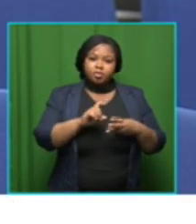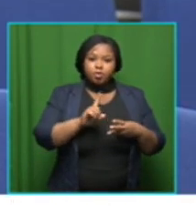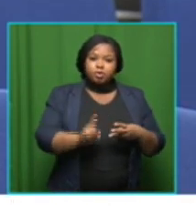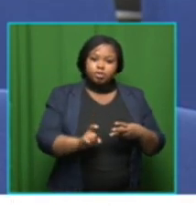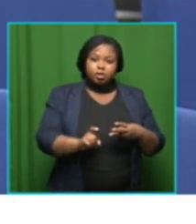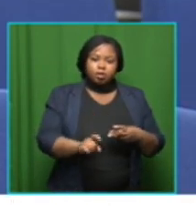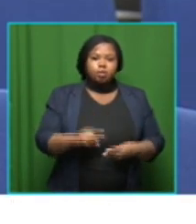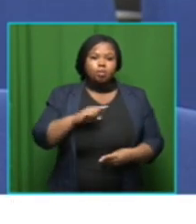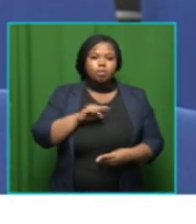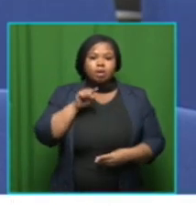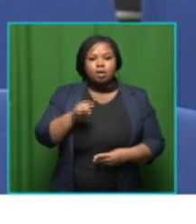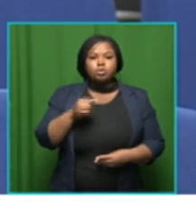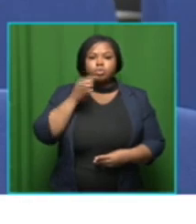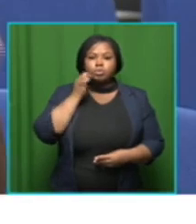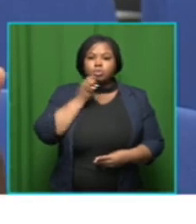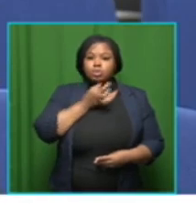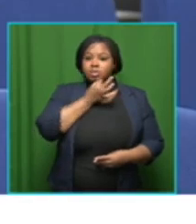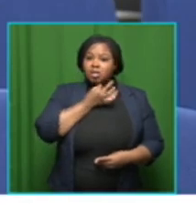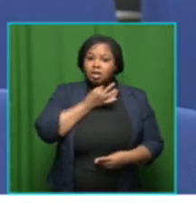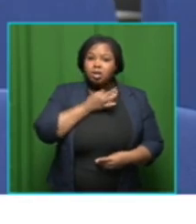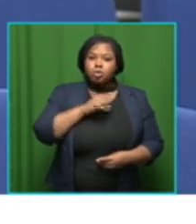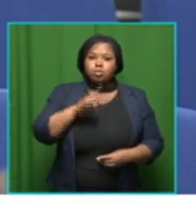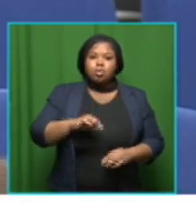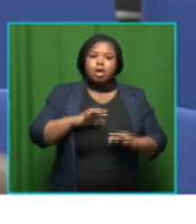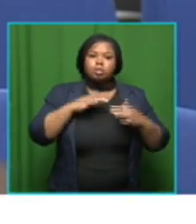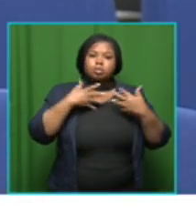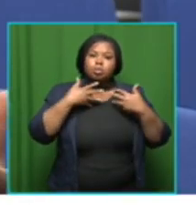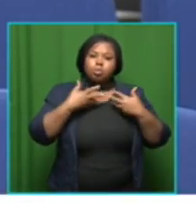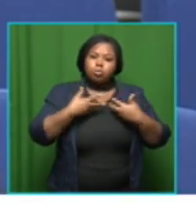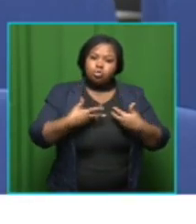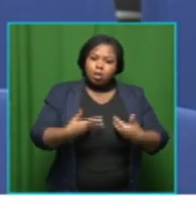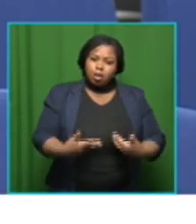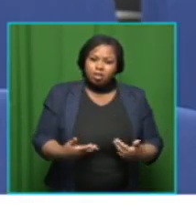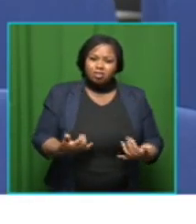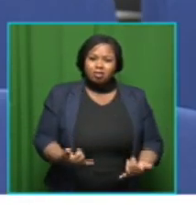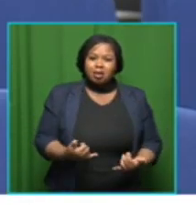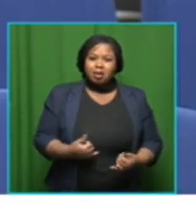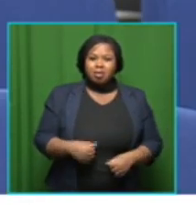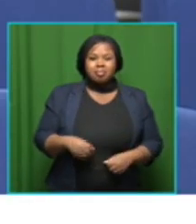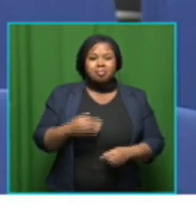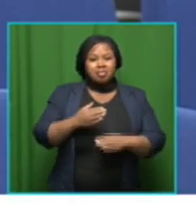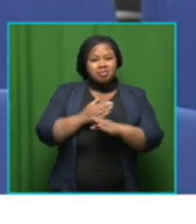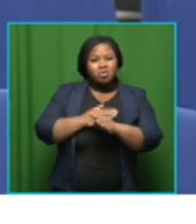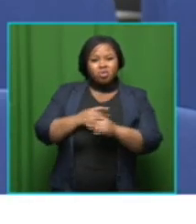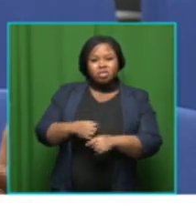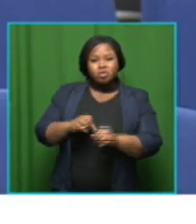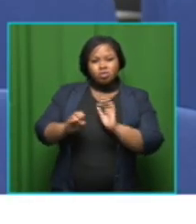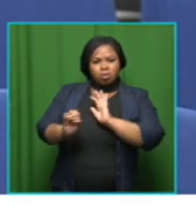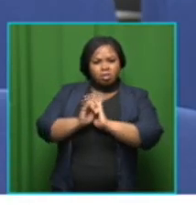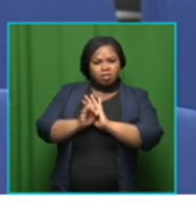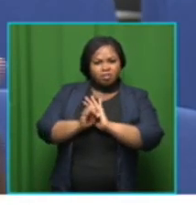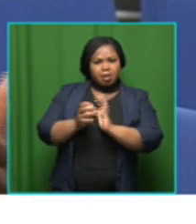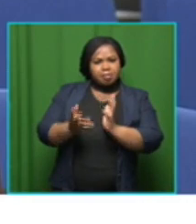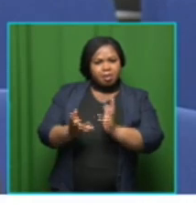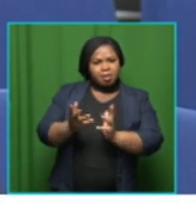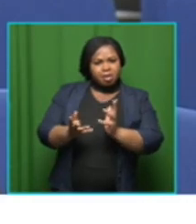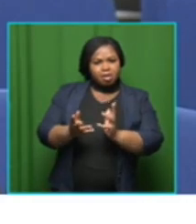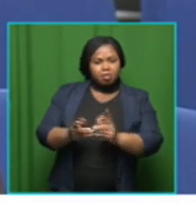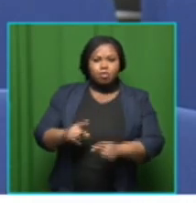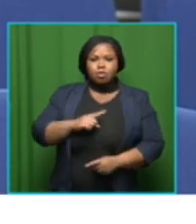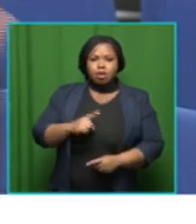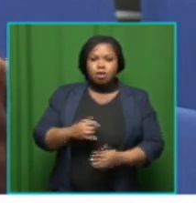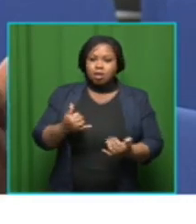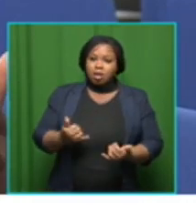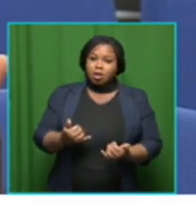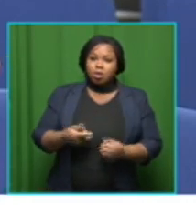say the calm before the storm, have you noticed any patterns to support that, saying that there might be, because the numbers now